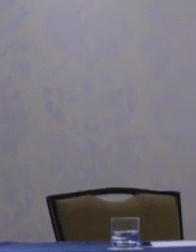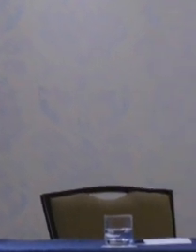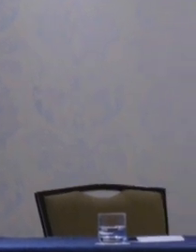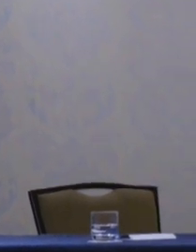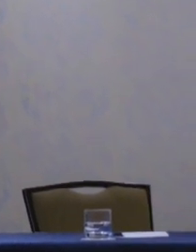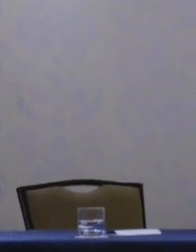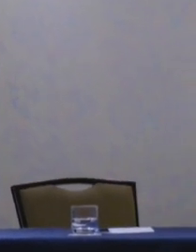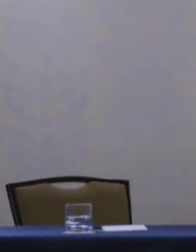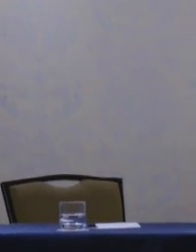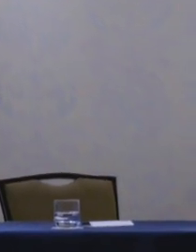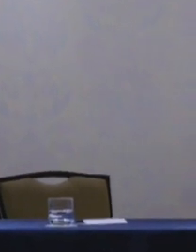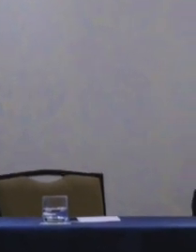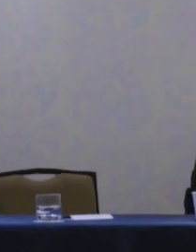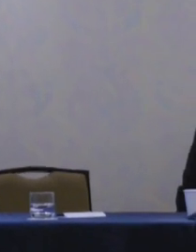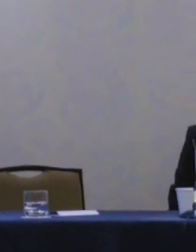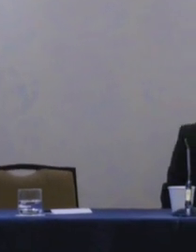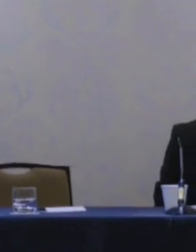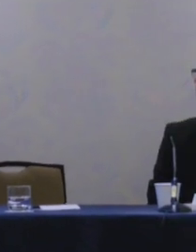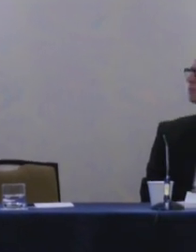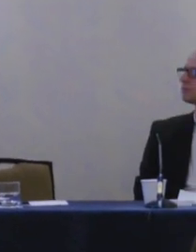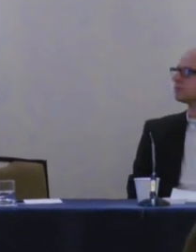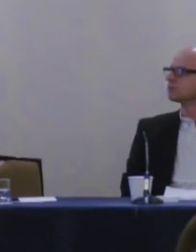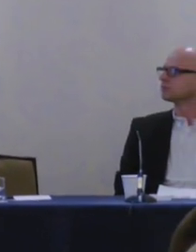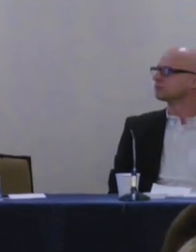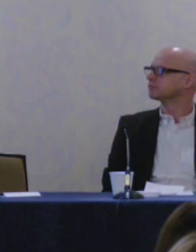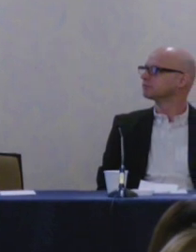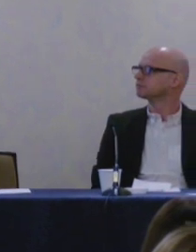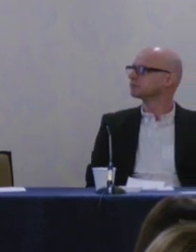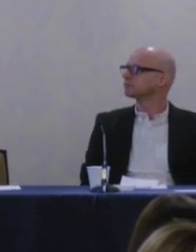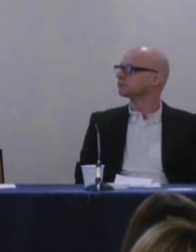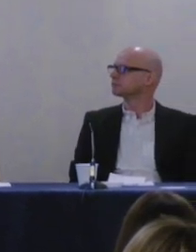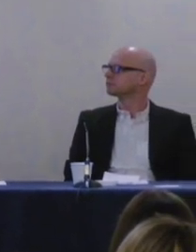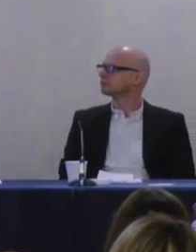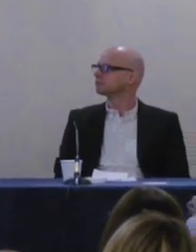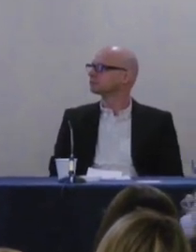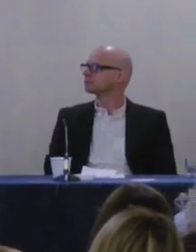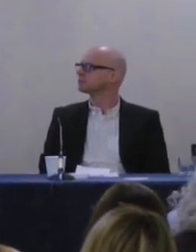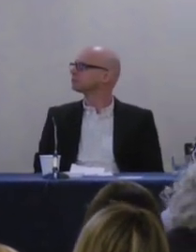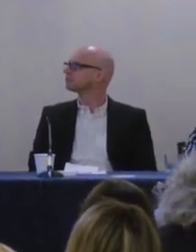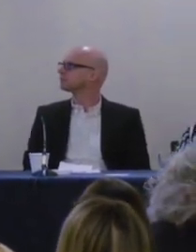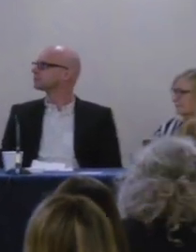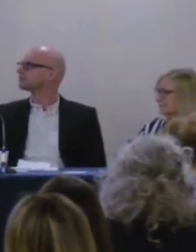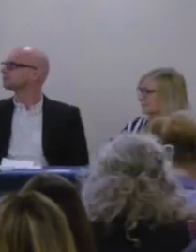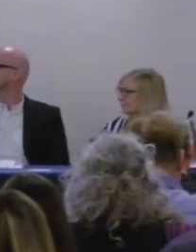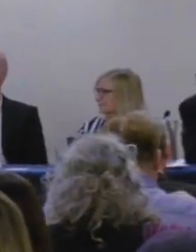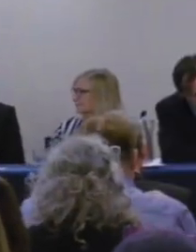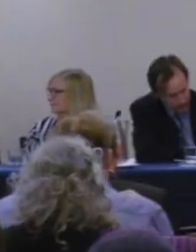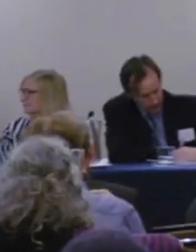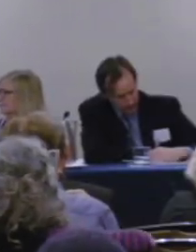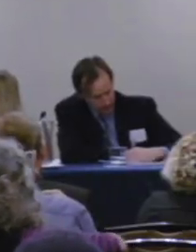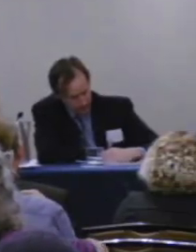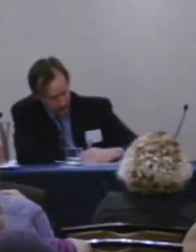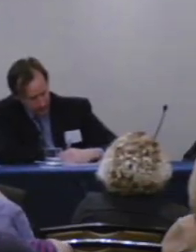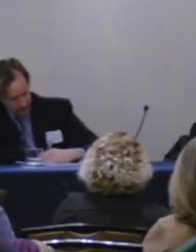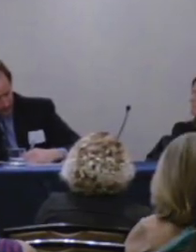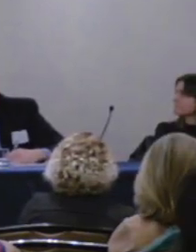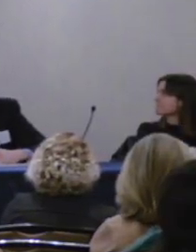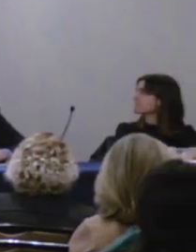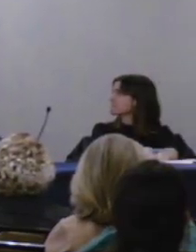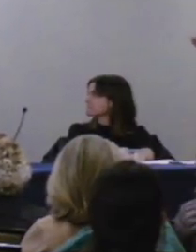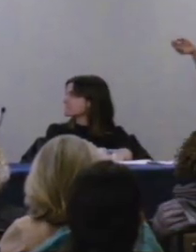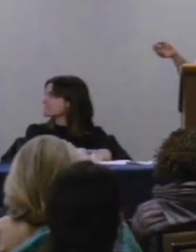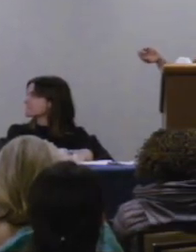the participant will enjoy about the e-course on coaching, e-course on the PRC about the professional learning